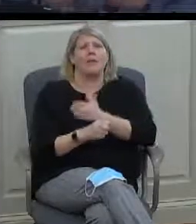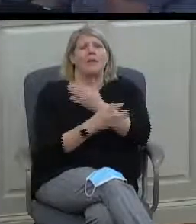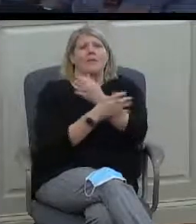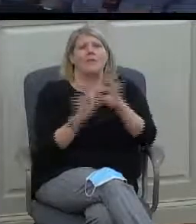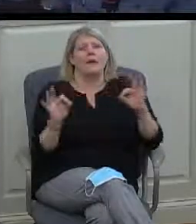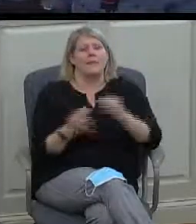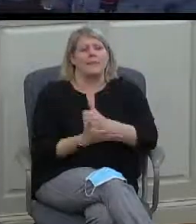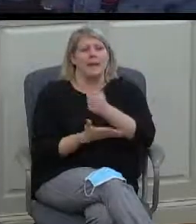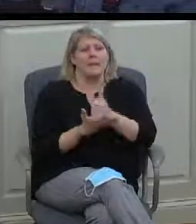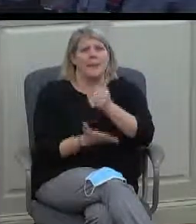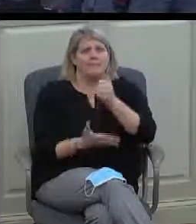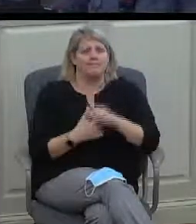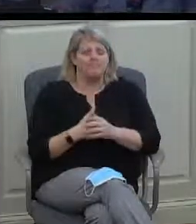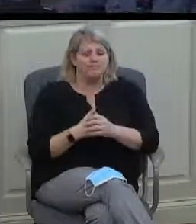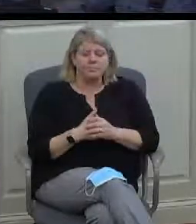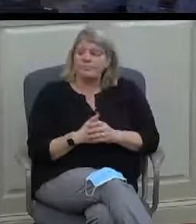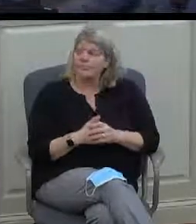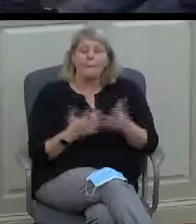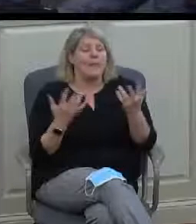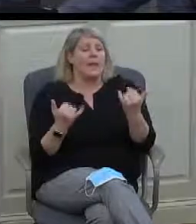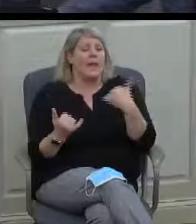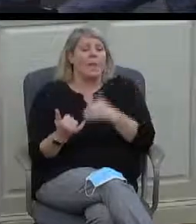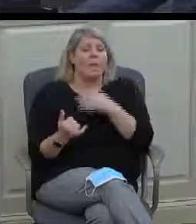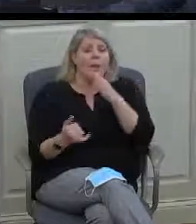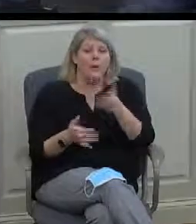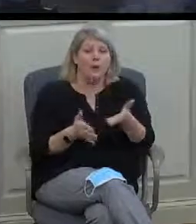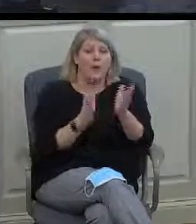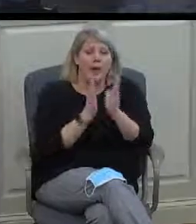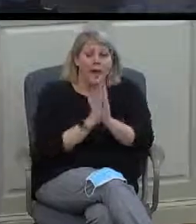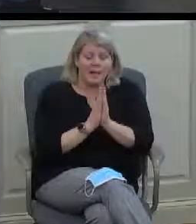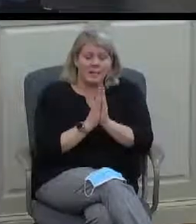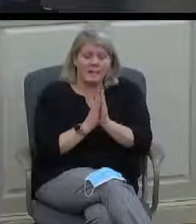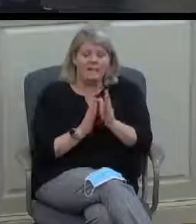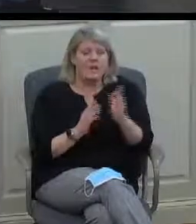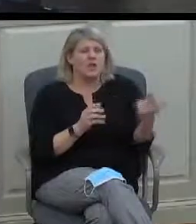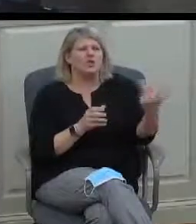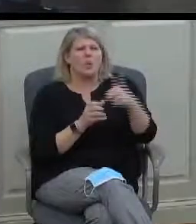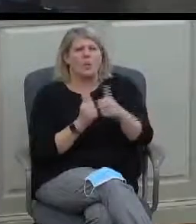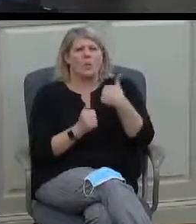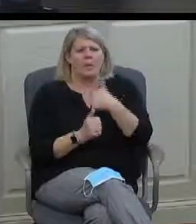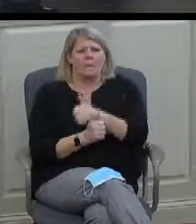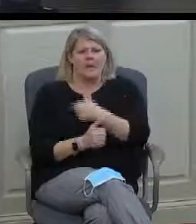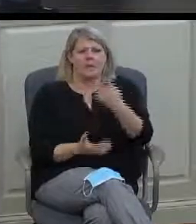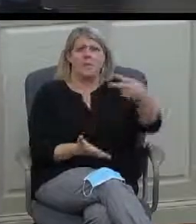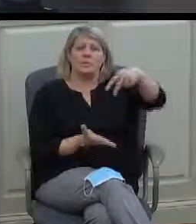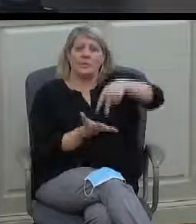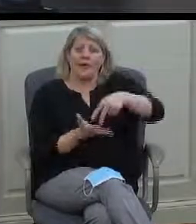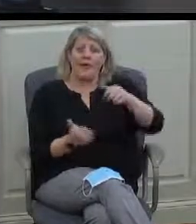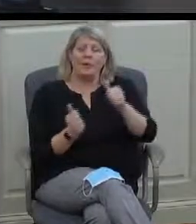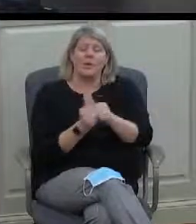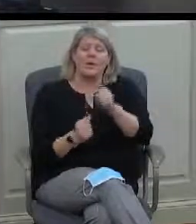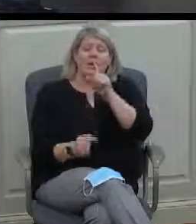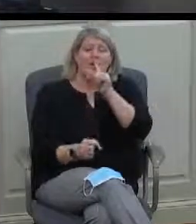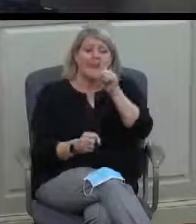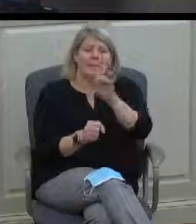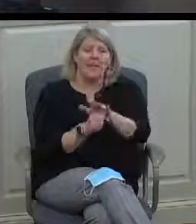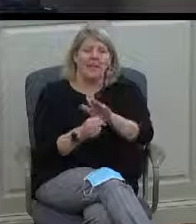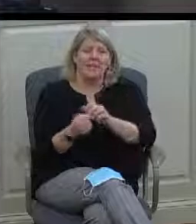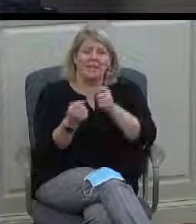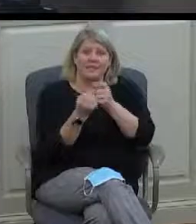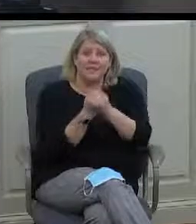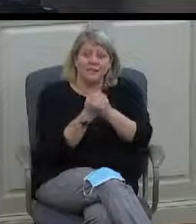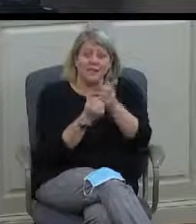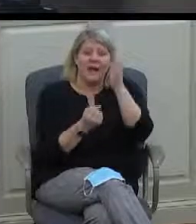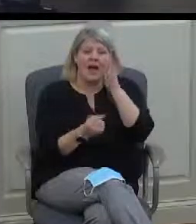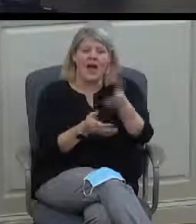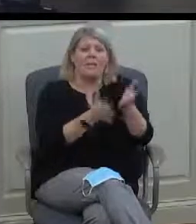ma'am. I'll ask that we be led, join me in standing for the Pledge of Allegiance, and I'd like to ask our City